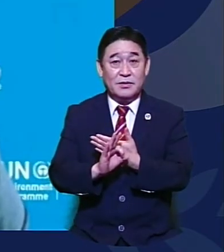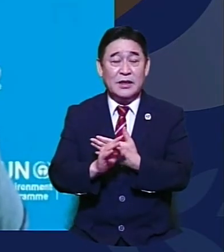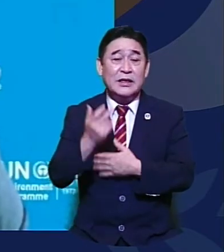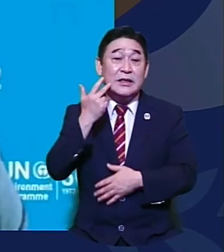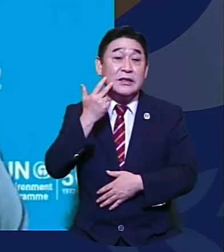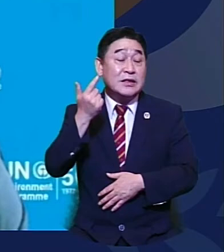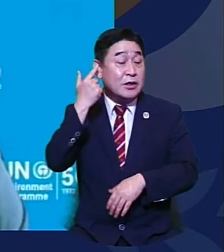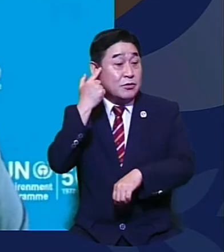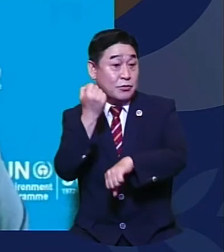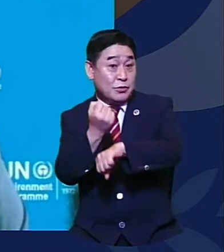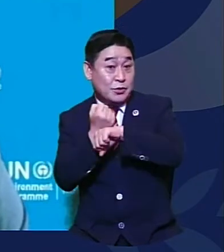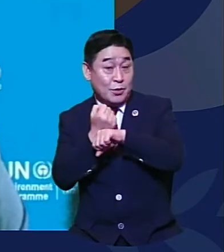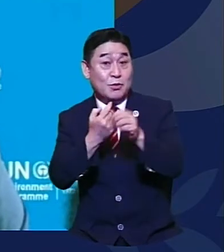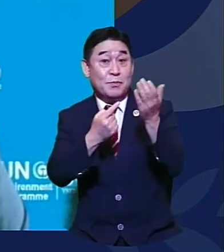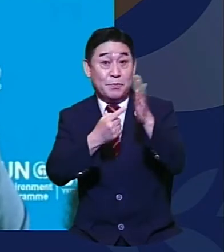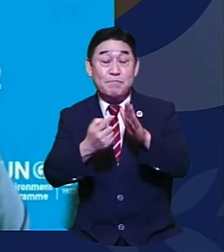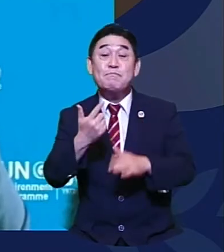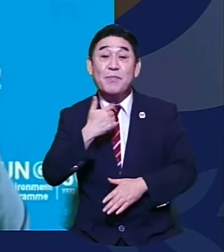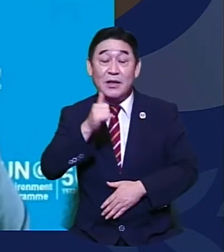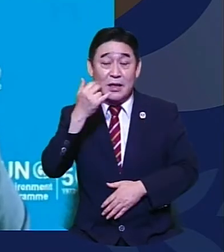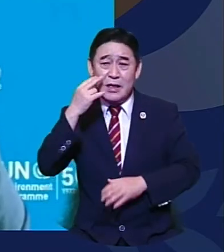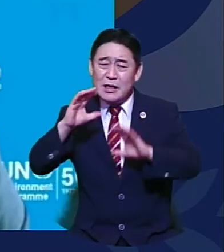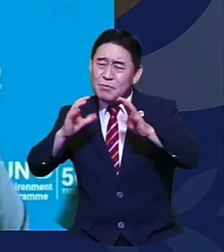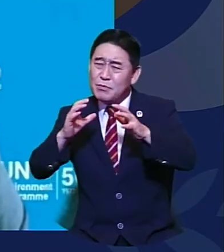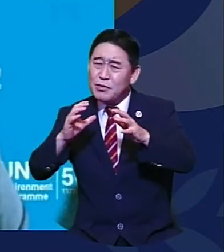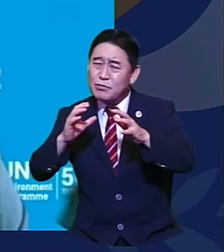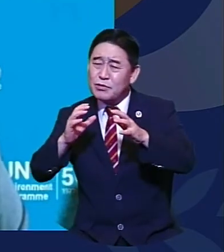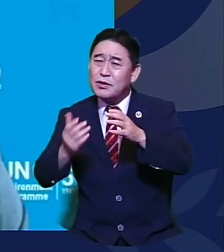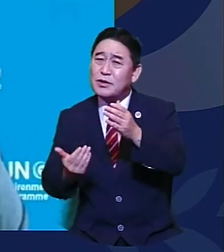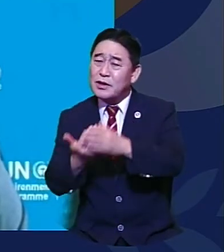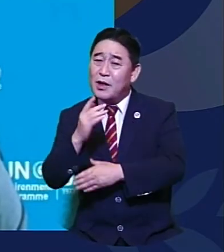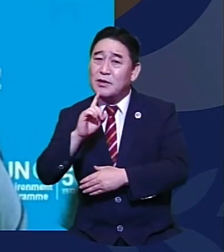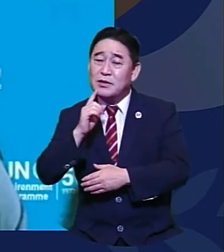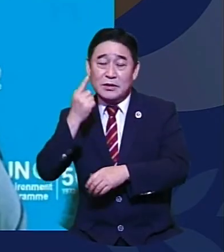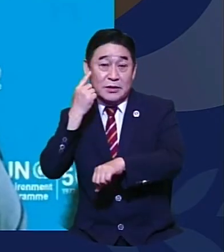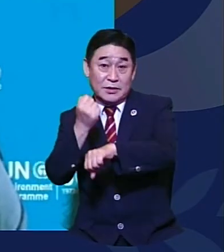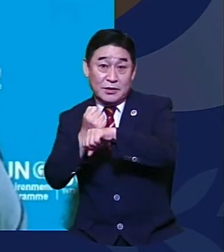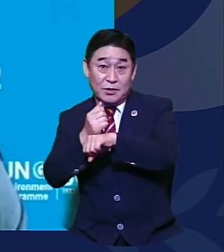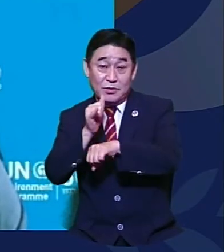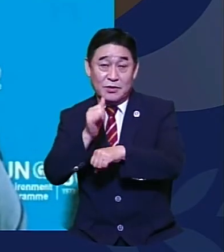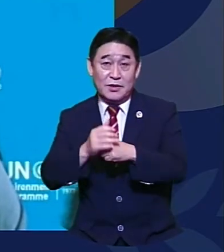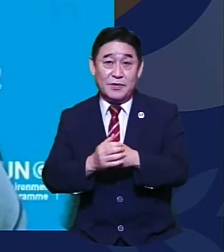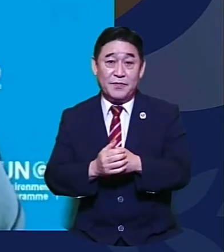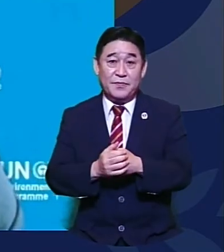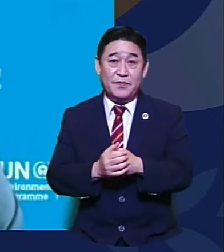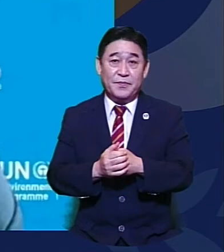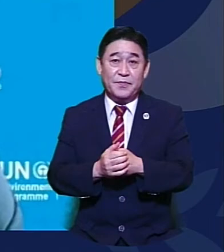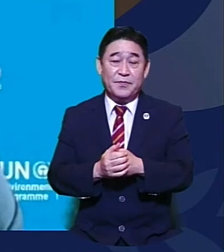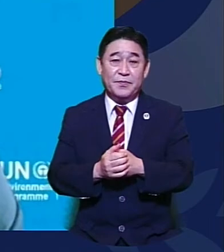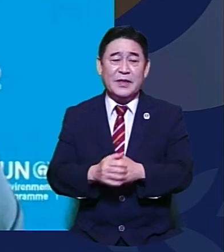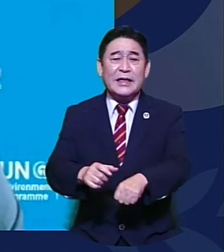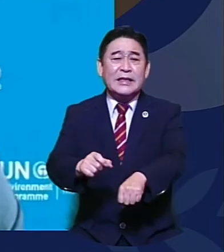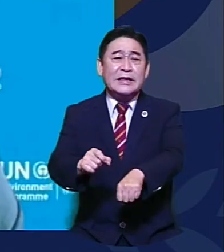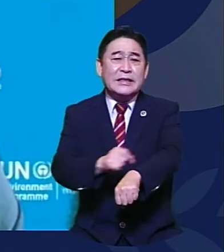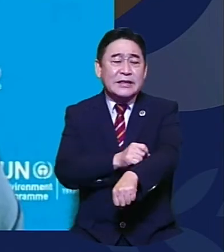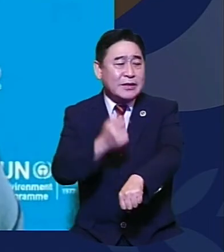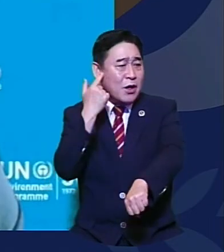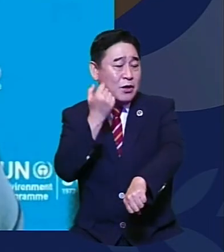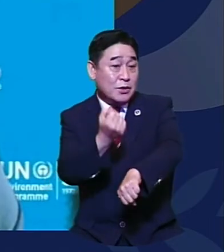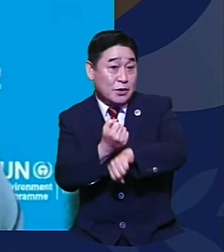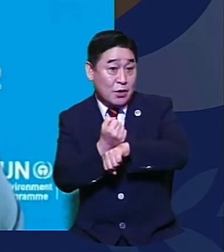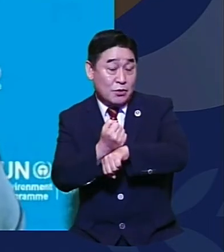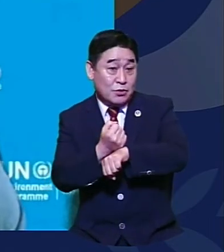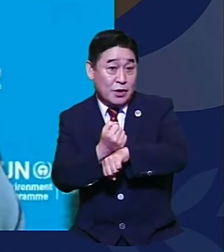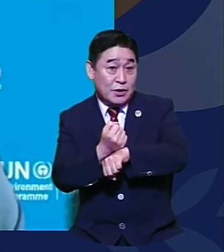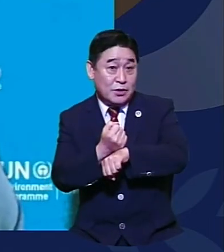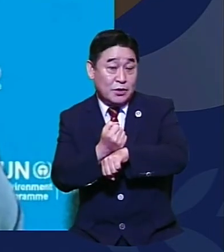in a country like the US, where the number that was cited in this particular study was that there is